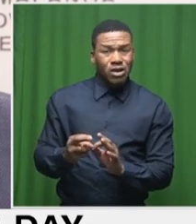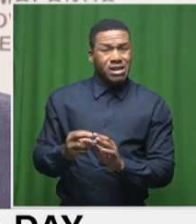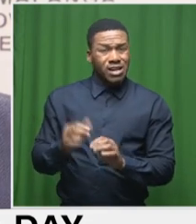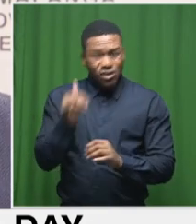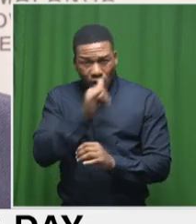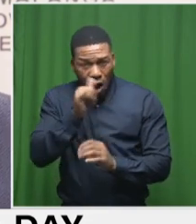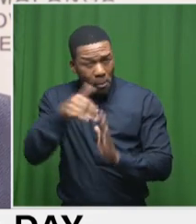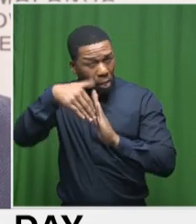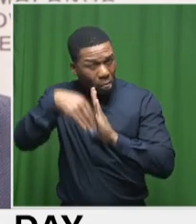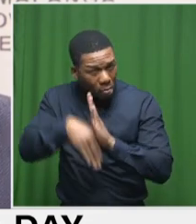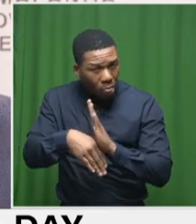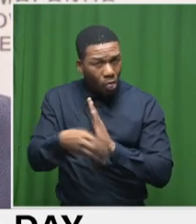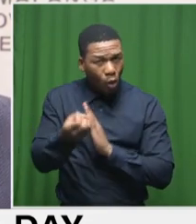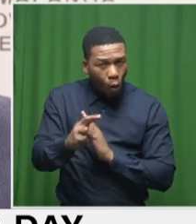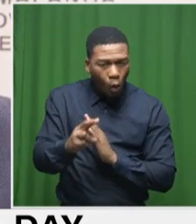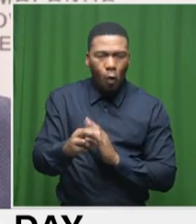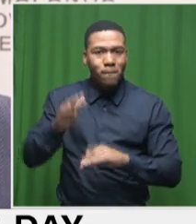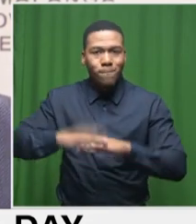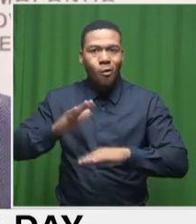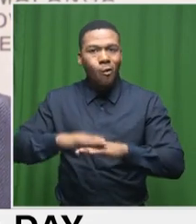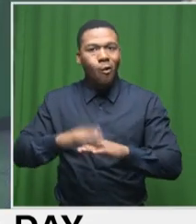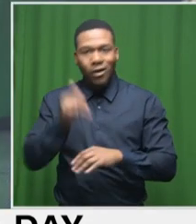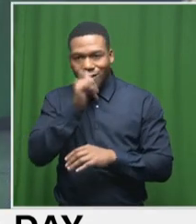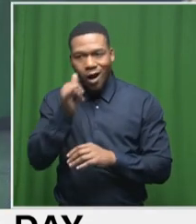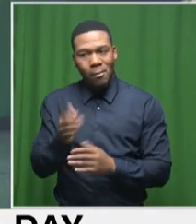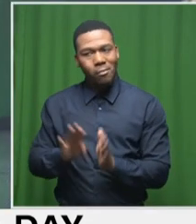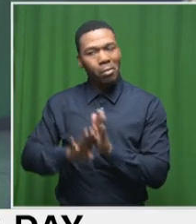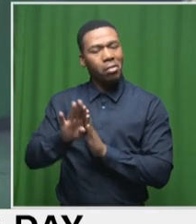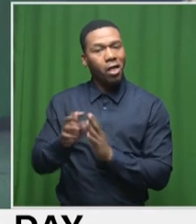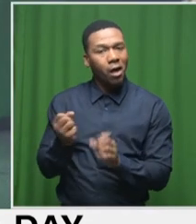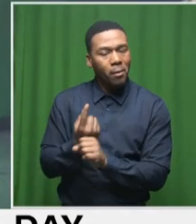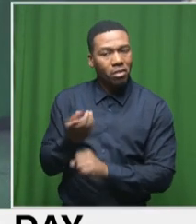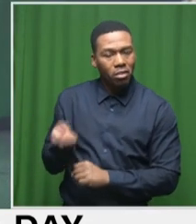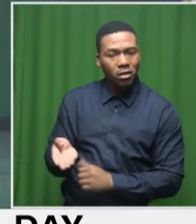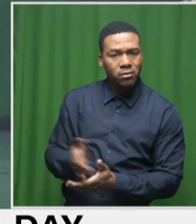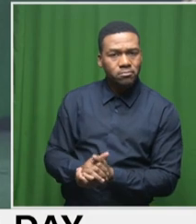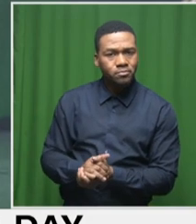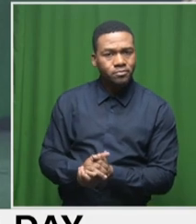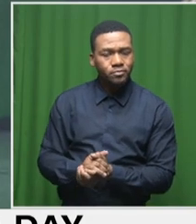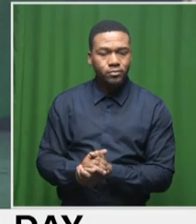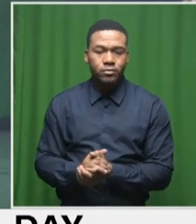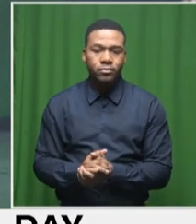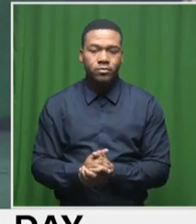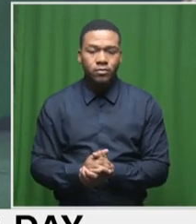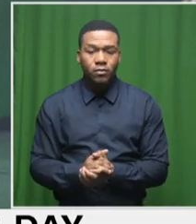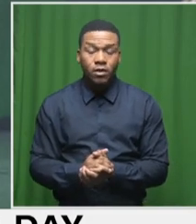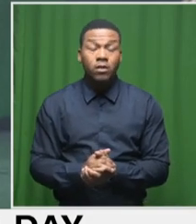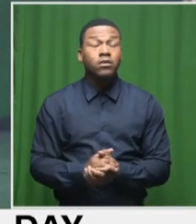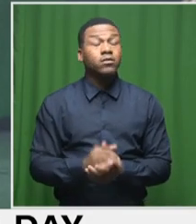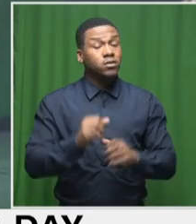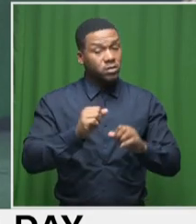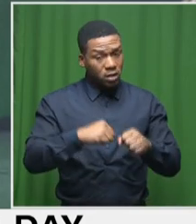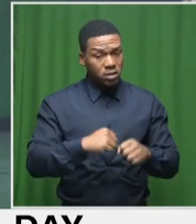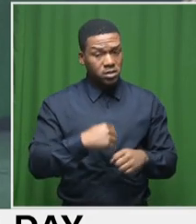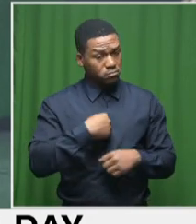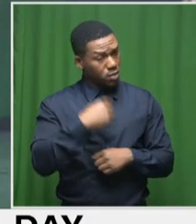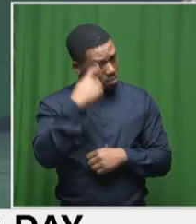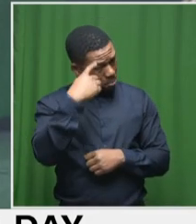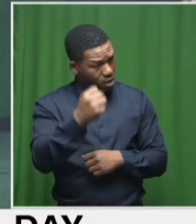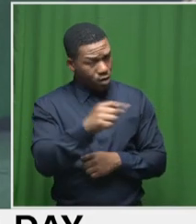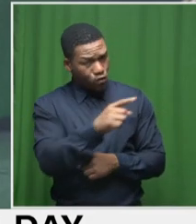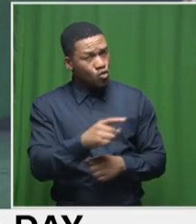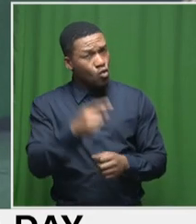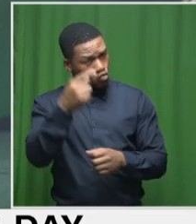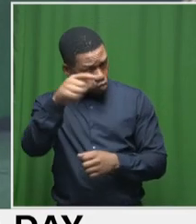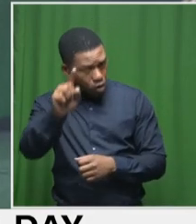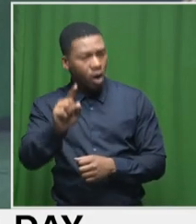are we still seeing more crime happening in those areas? I believe that you are correct. The issues of rape has been